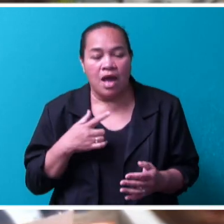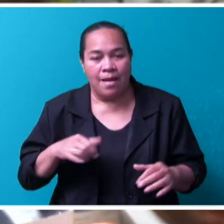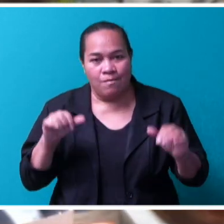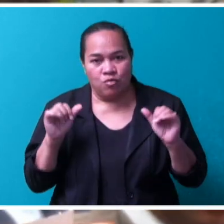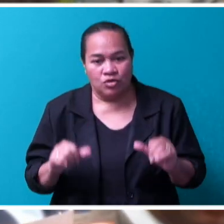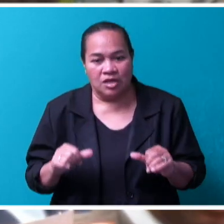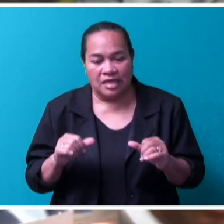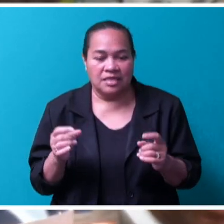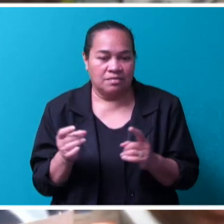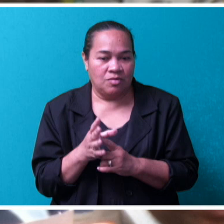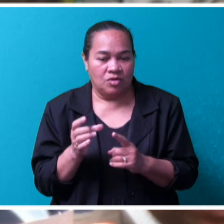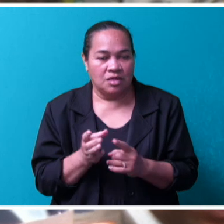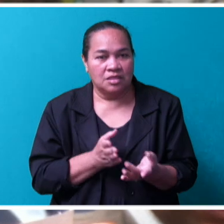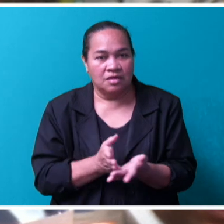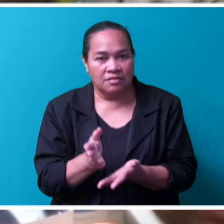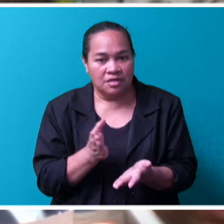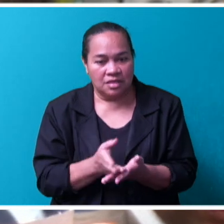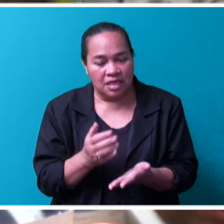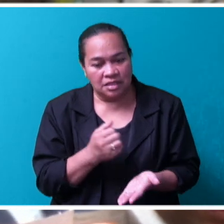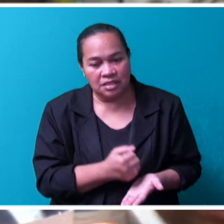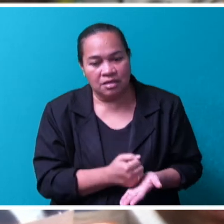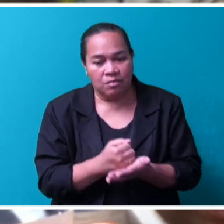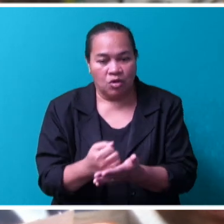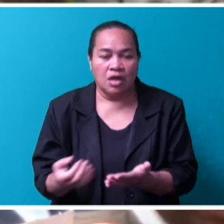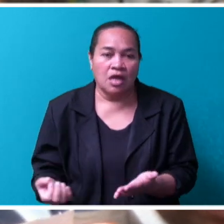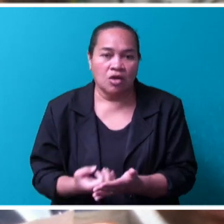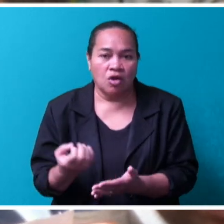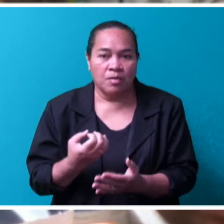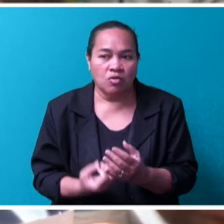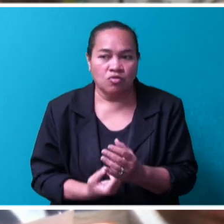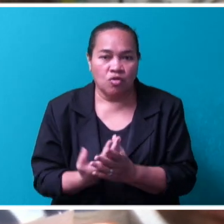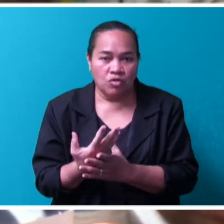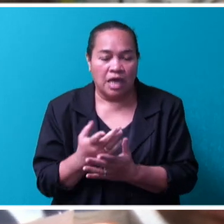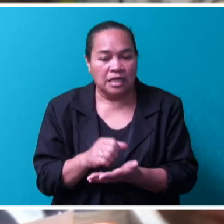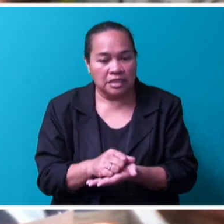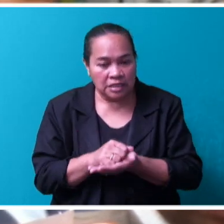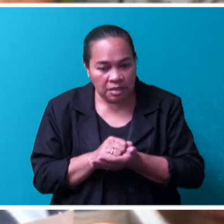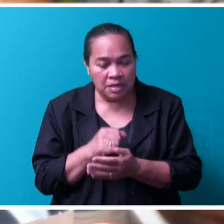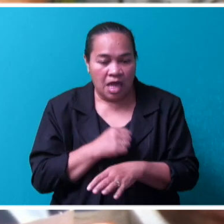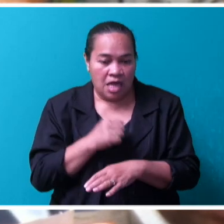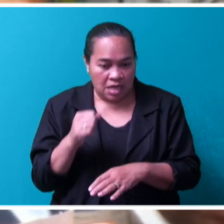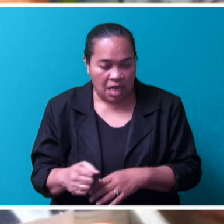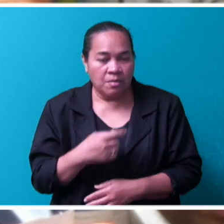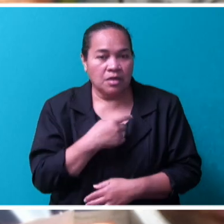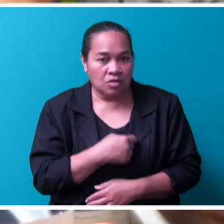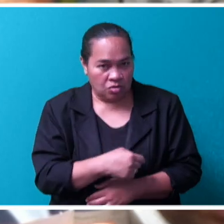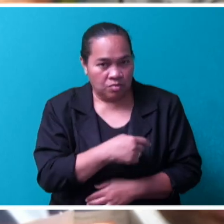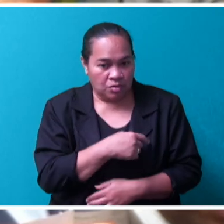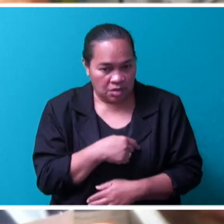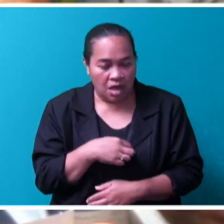essential services, supports economic growth, and maintains the government commitment to